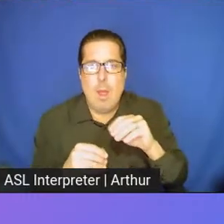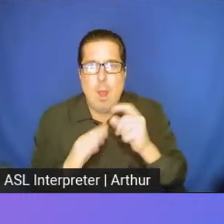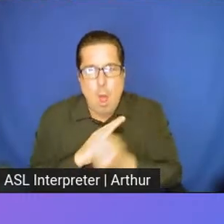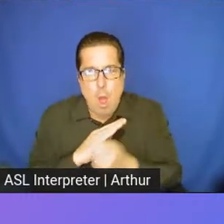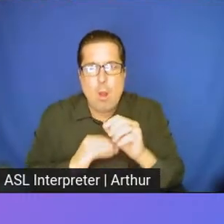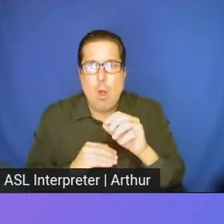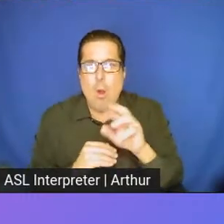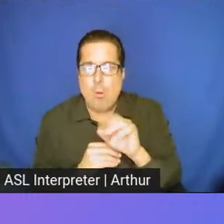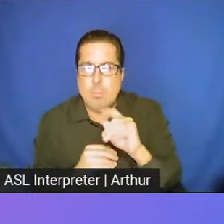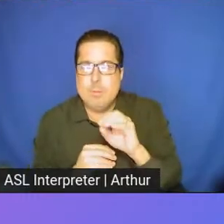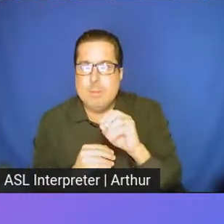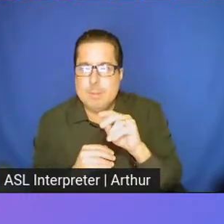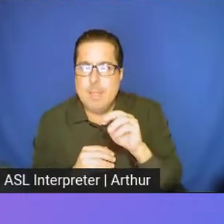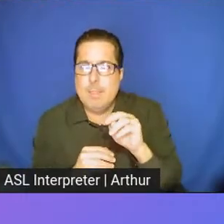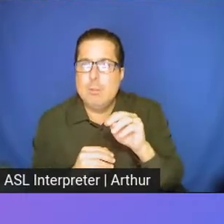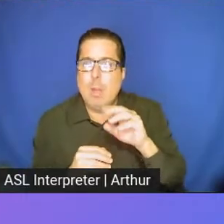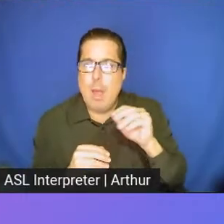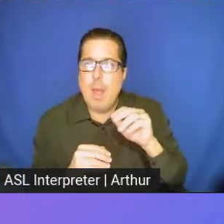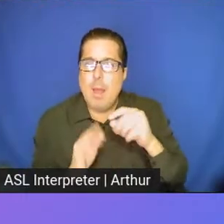as reference.